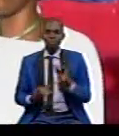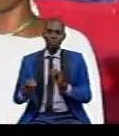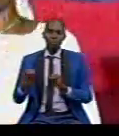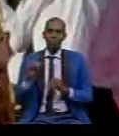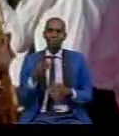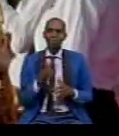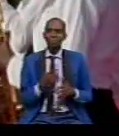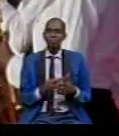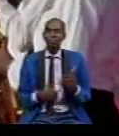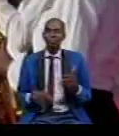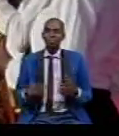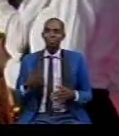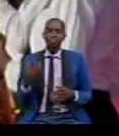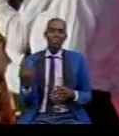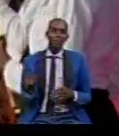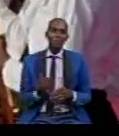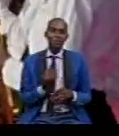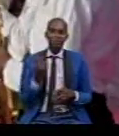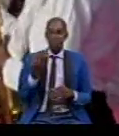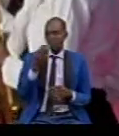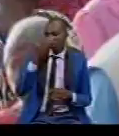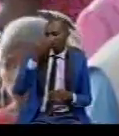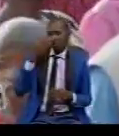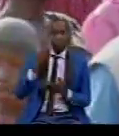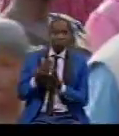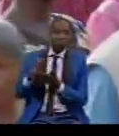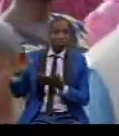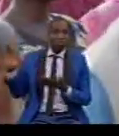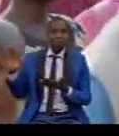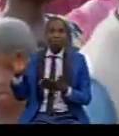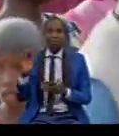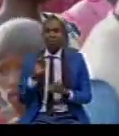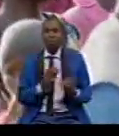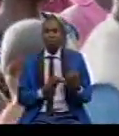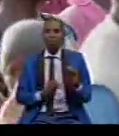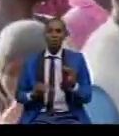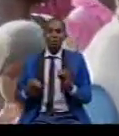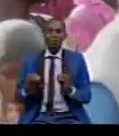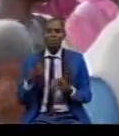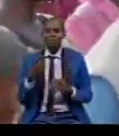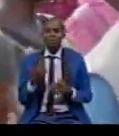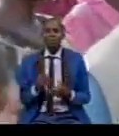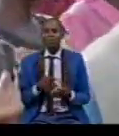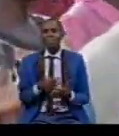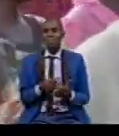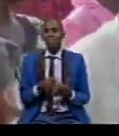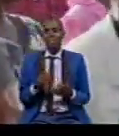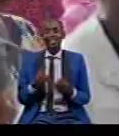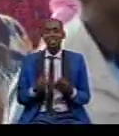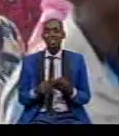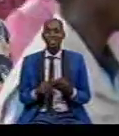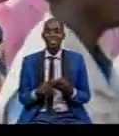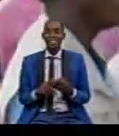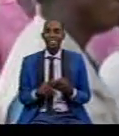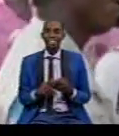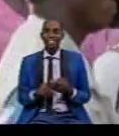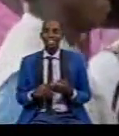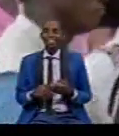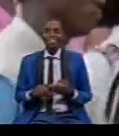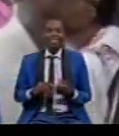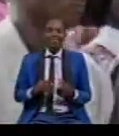What are you using that word, miracle? Is the mercy of God, the miracle of